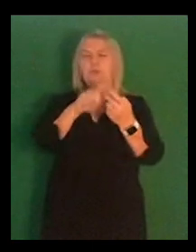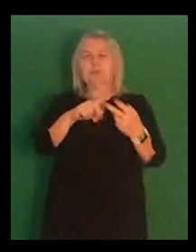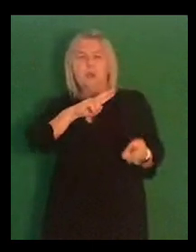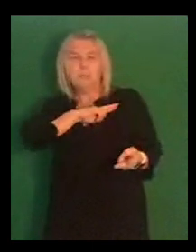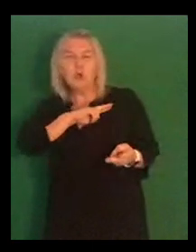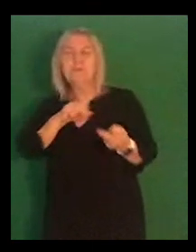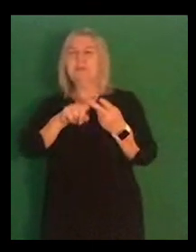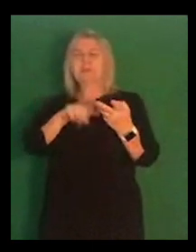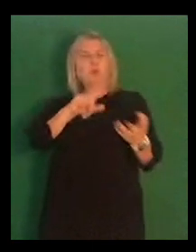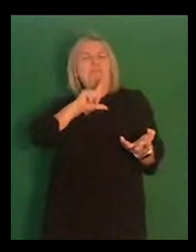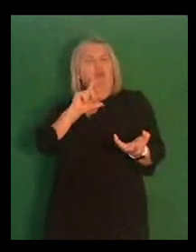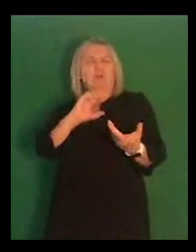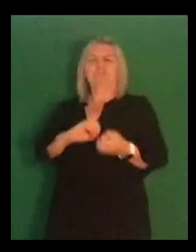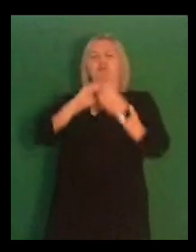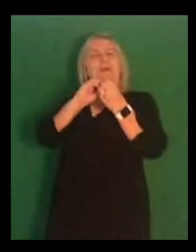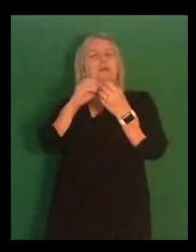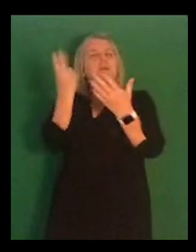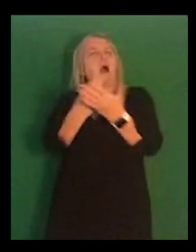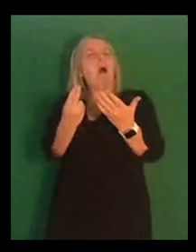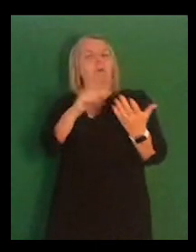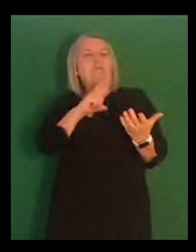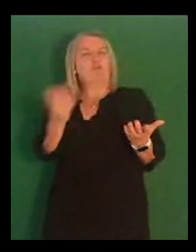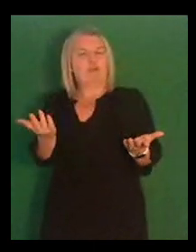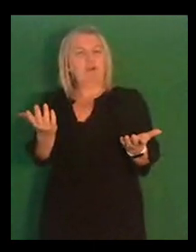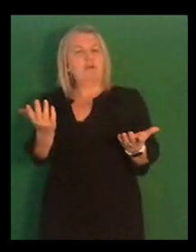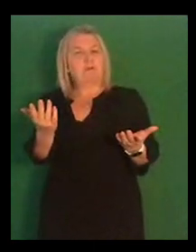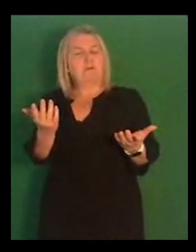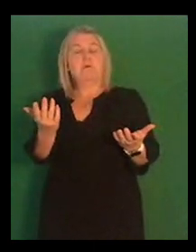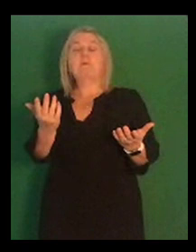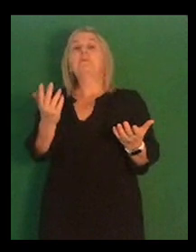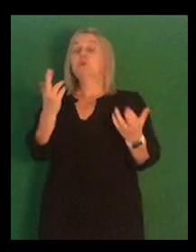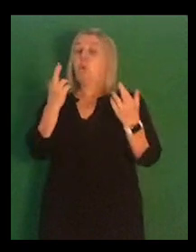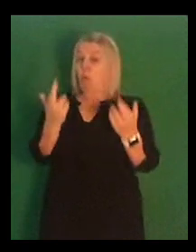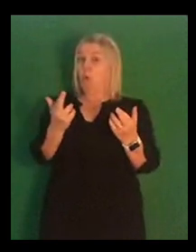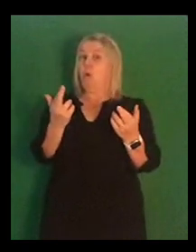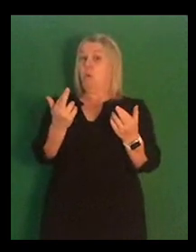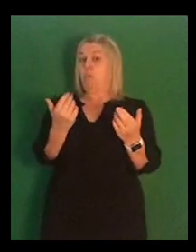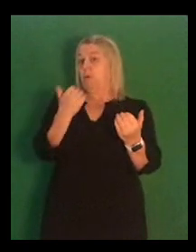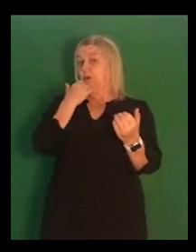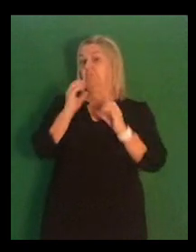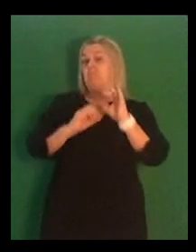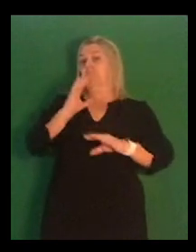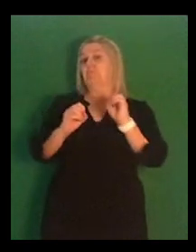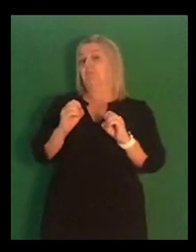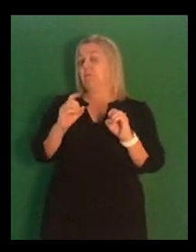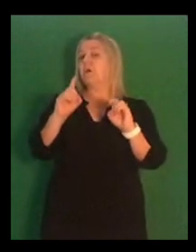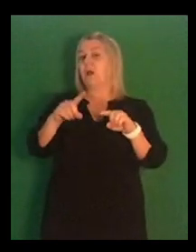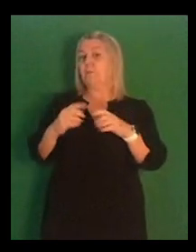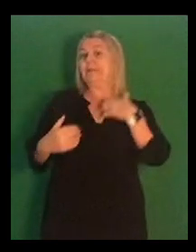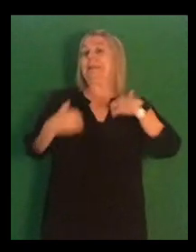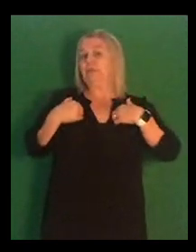do, and I think that'll lead us in hopefully in an interesting way into some of the things that Helen is working